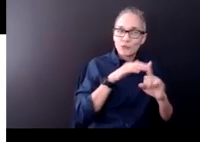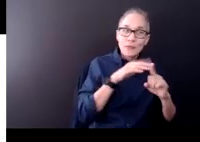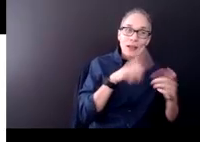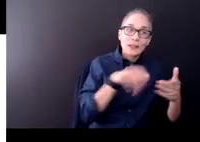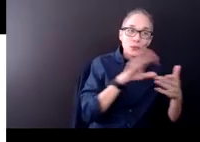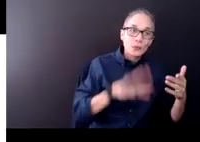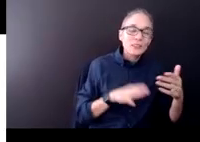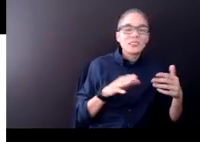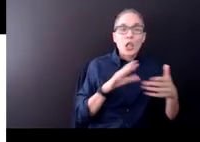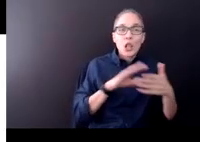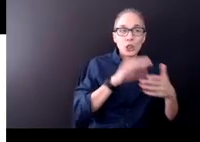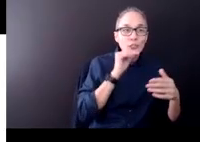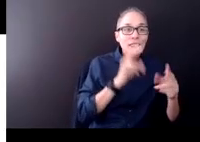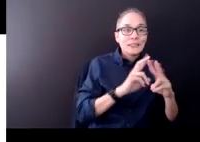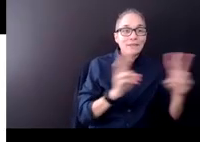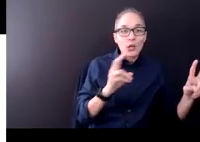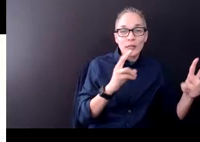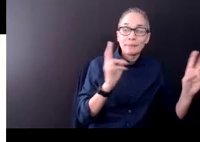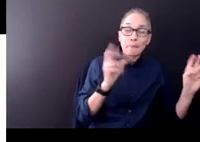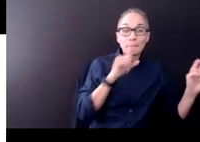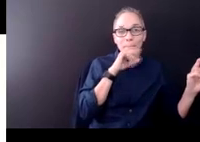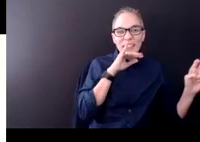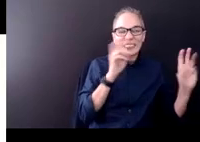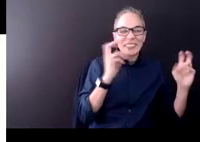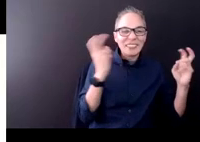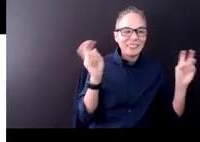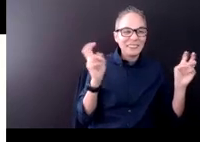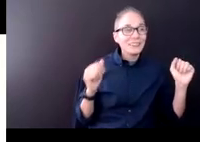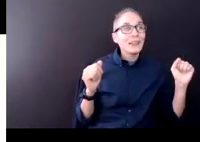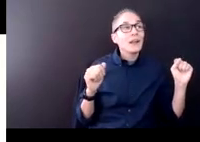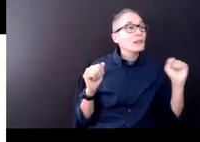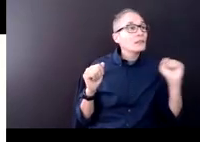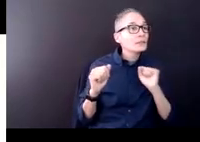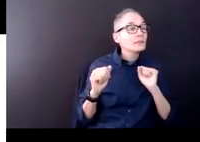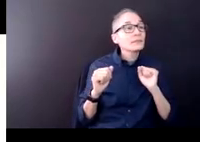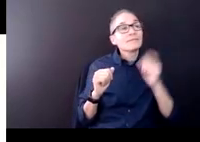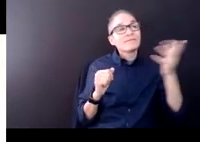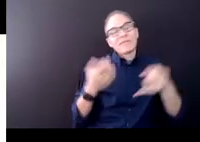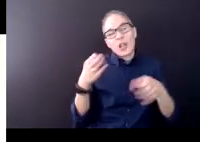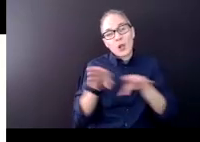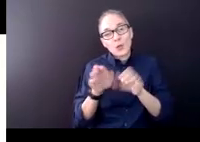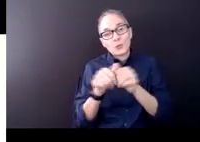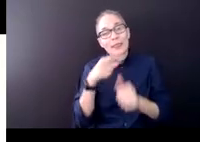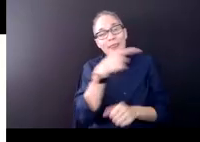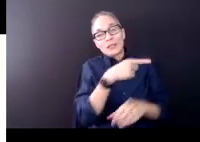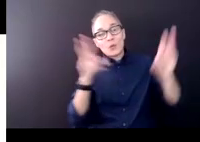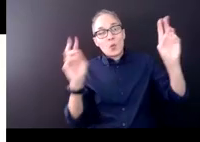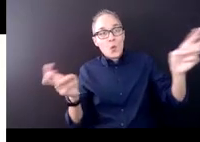learning is also messy. It should be messy. There's no other way, I think. Um, and I just want to end off with this